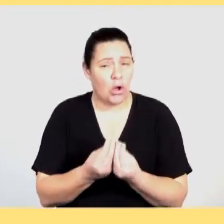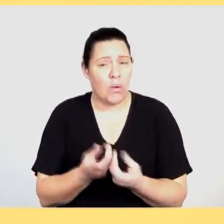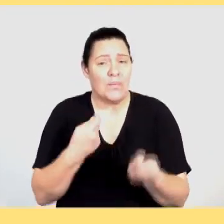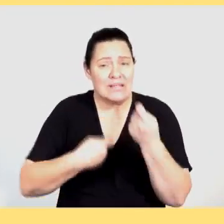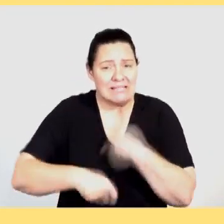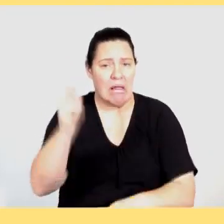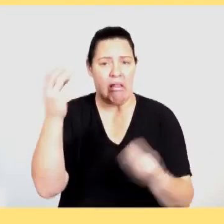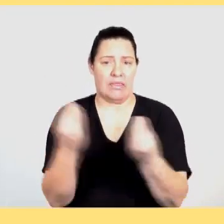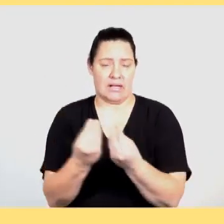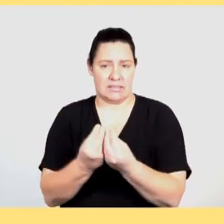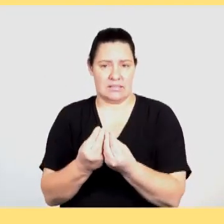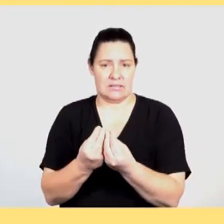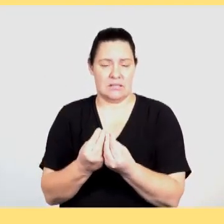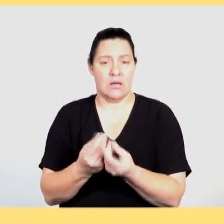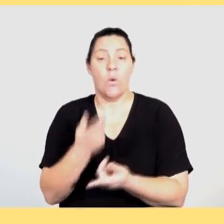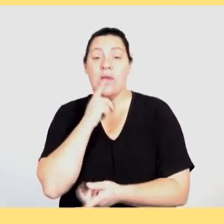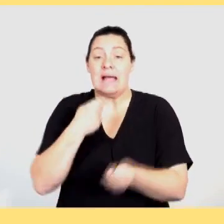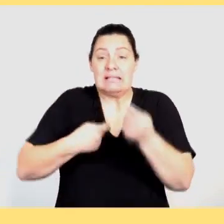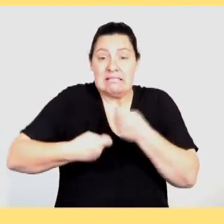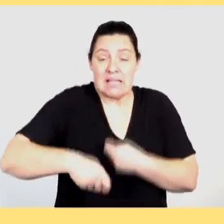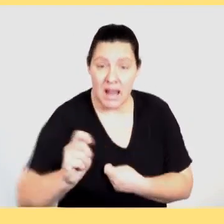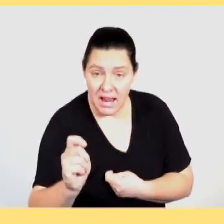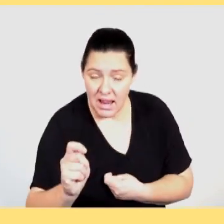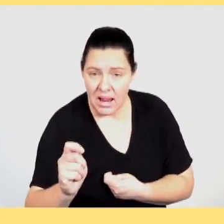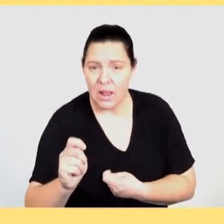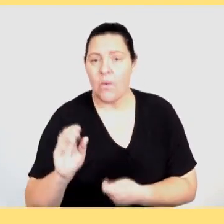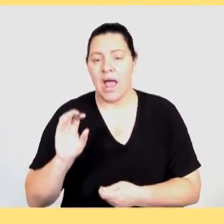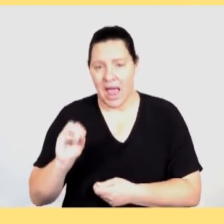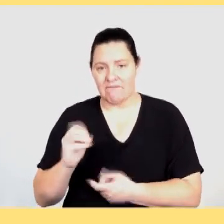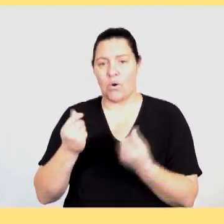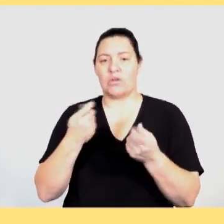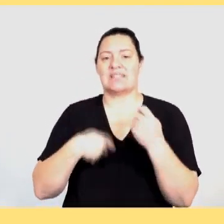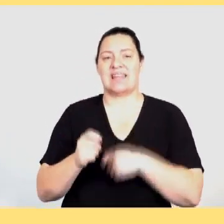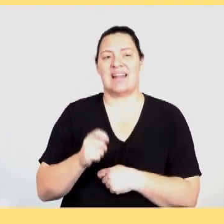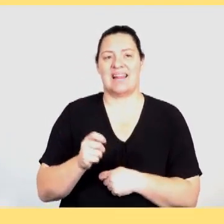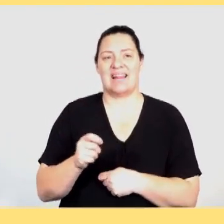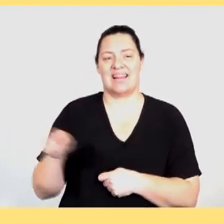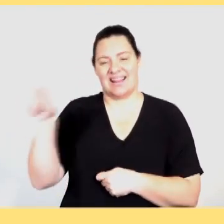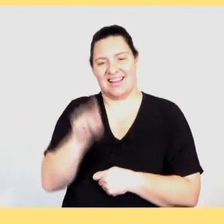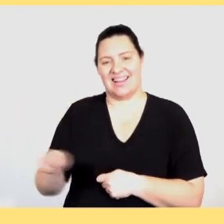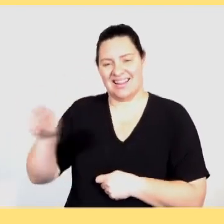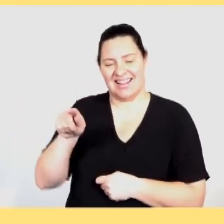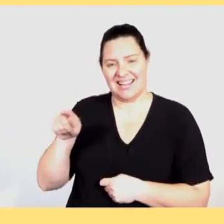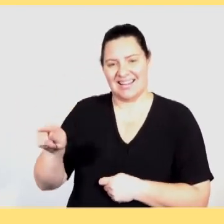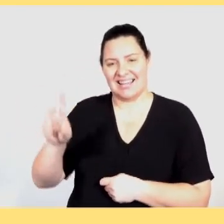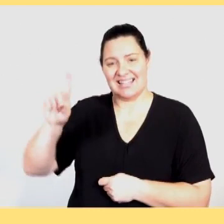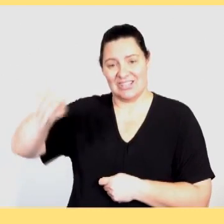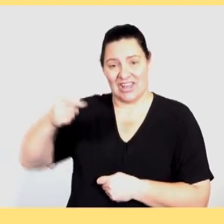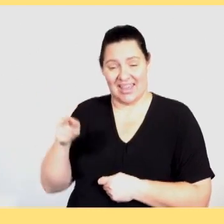stock, we would have sold goods. And then when we sell goods, then we have cost of sales here,